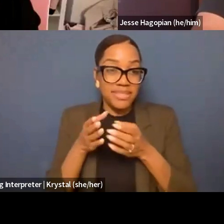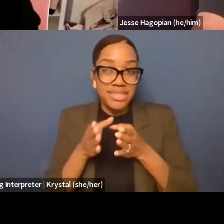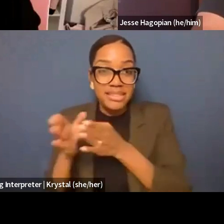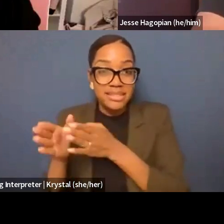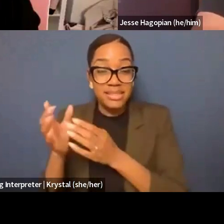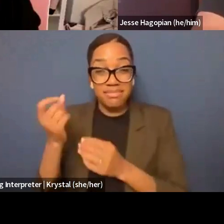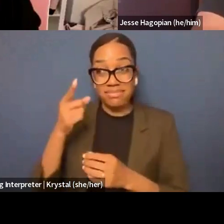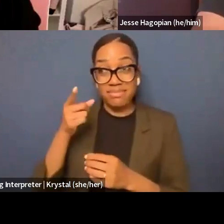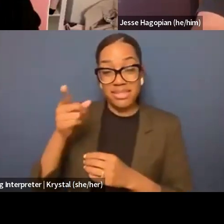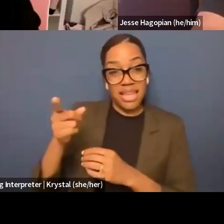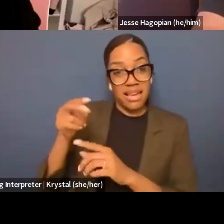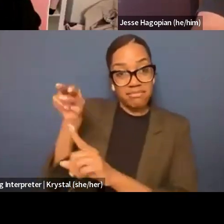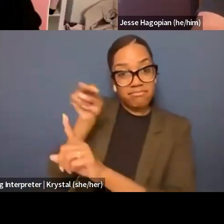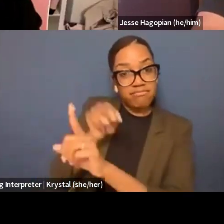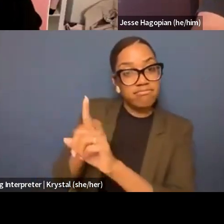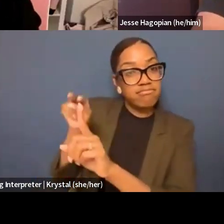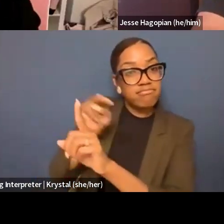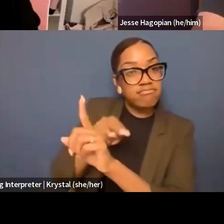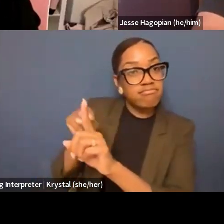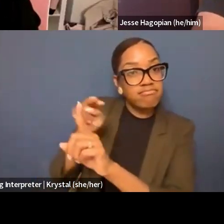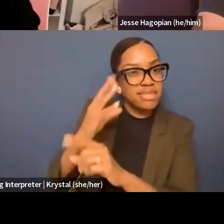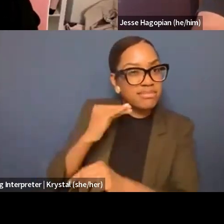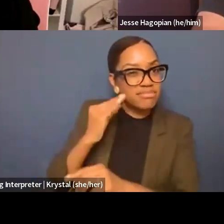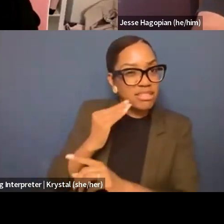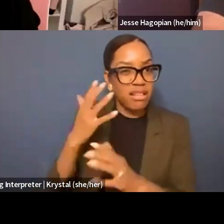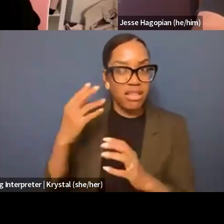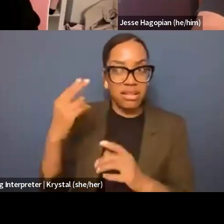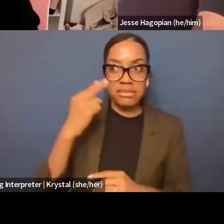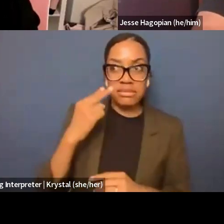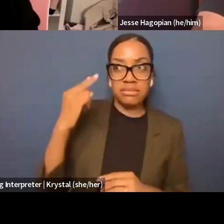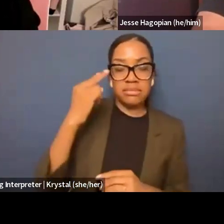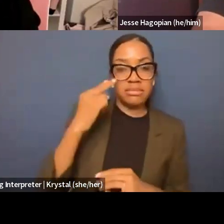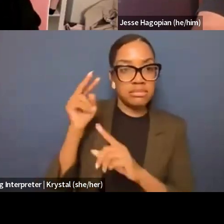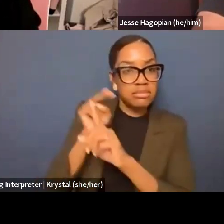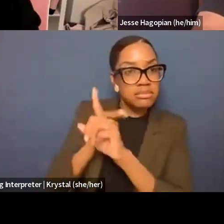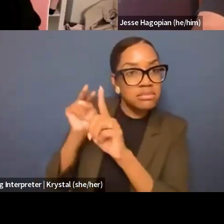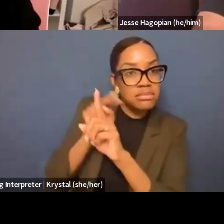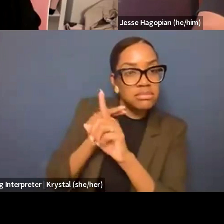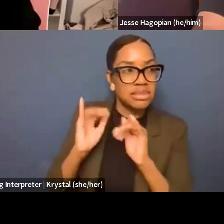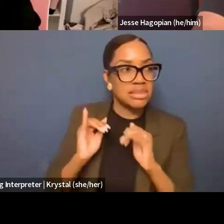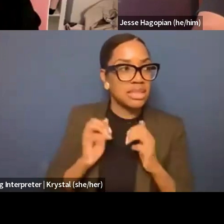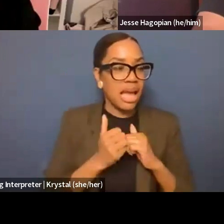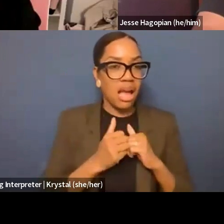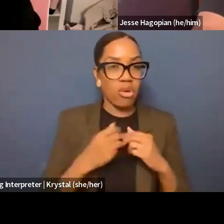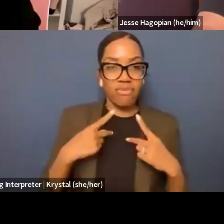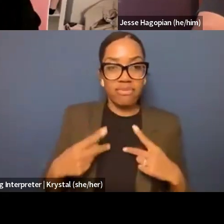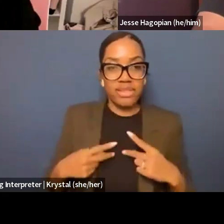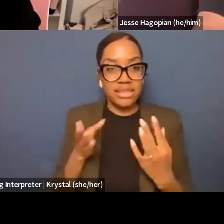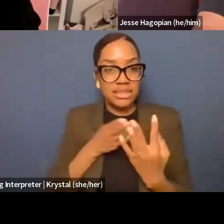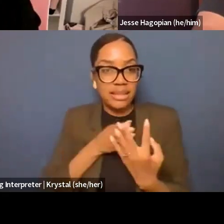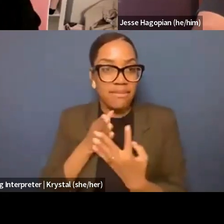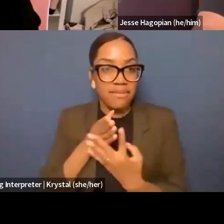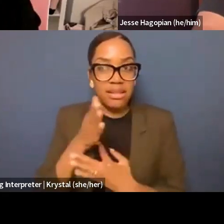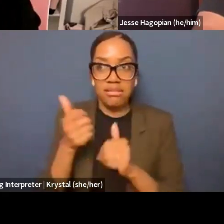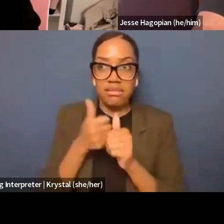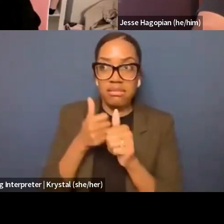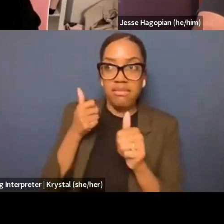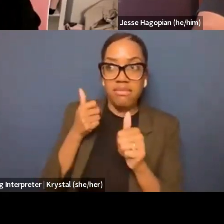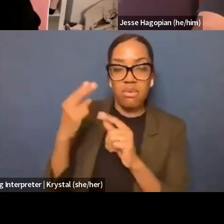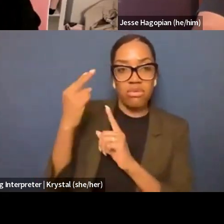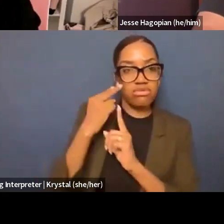subjected to. Right. So it literally has to do with them kind of physically navigating some of these kind of oppressive contexts, but